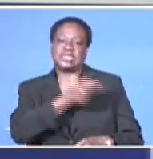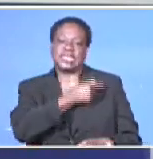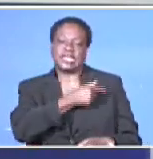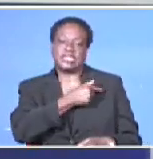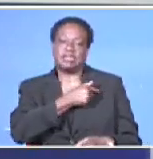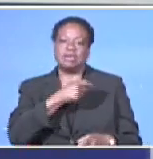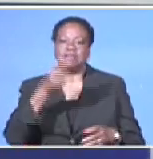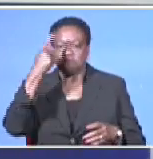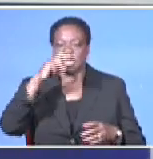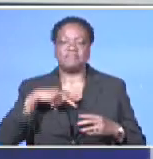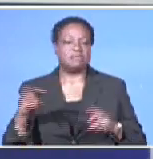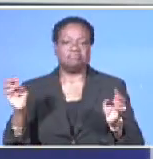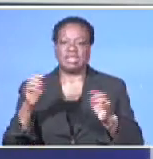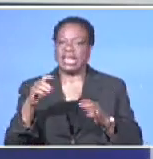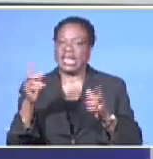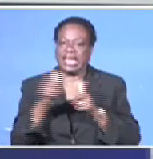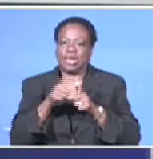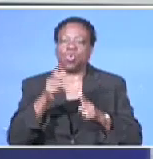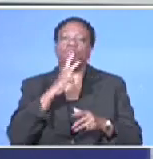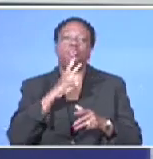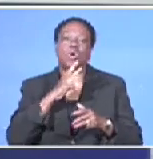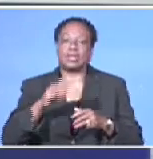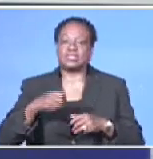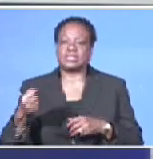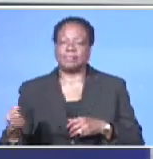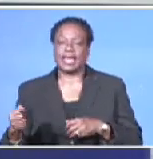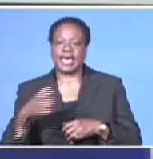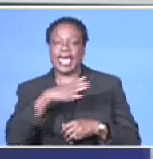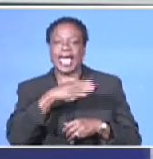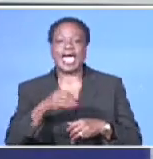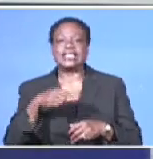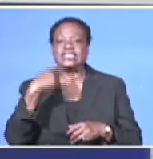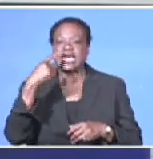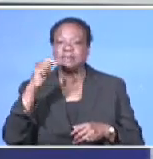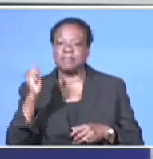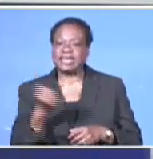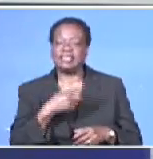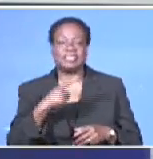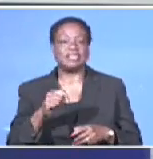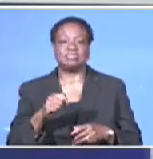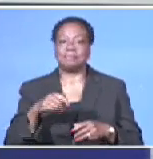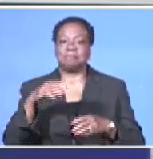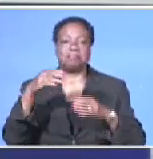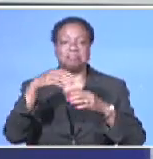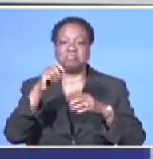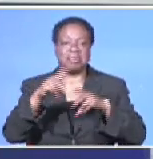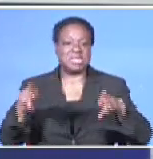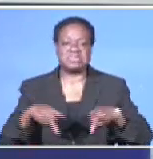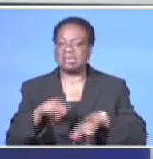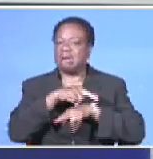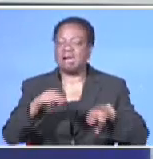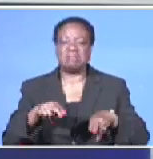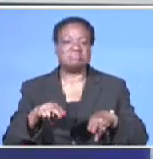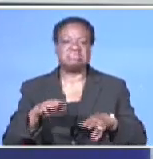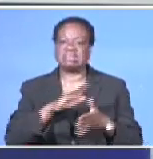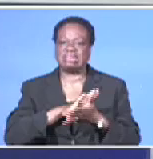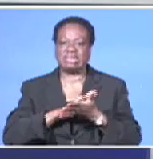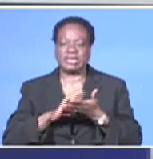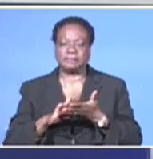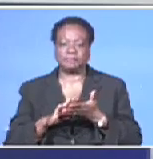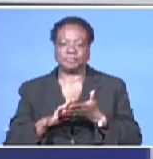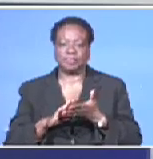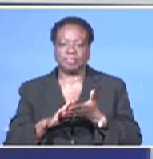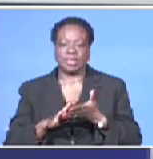to having inadequate water supply at the property and admitted that the premises were unsanitary. Lead prosecutor Marie